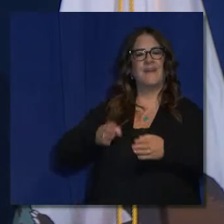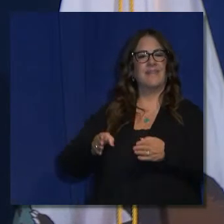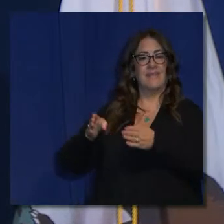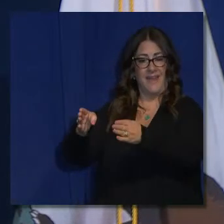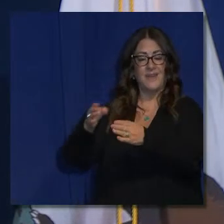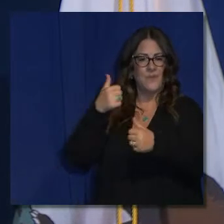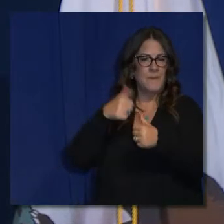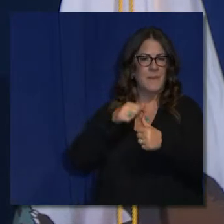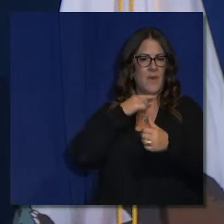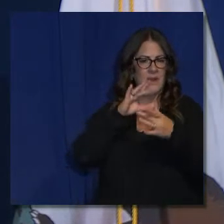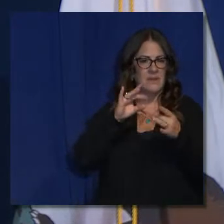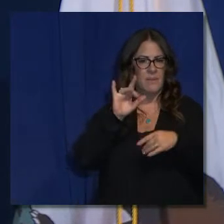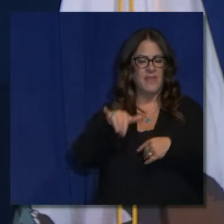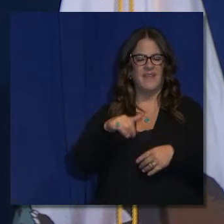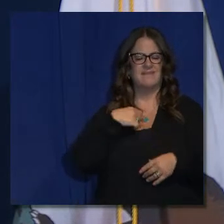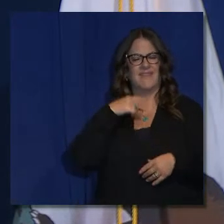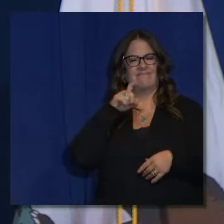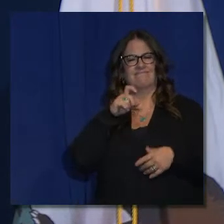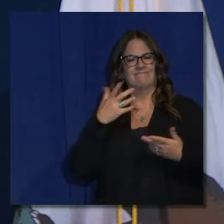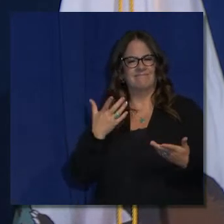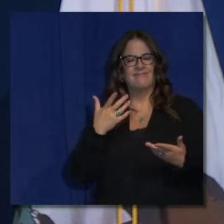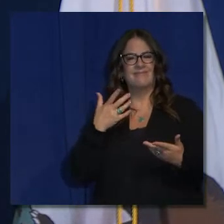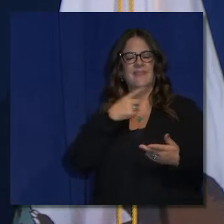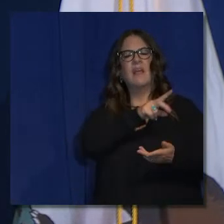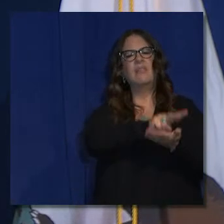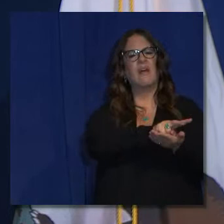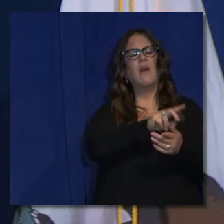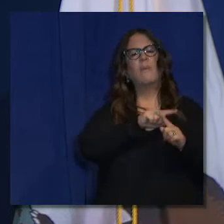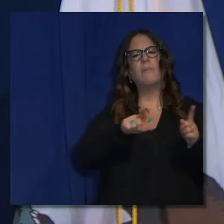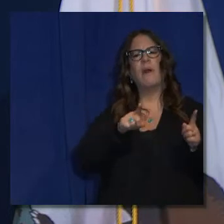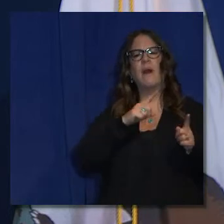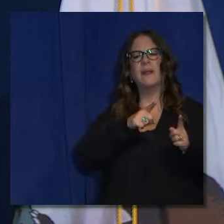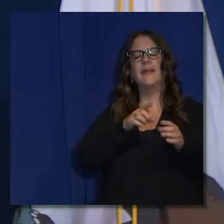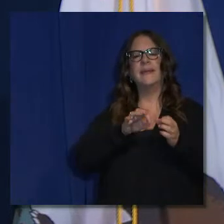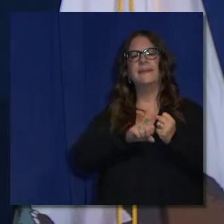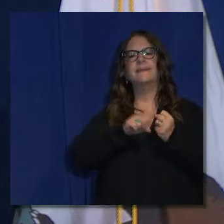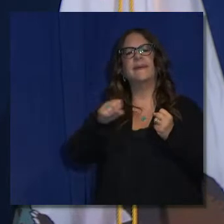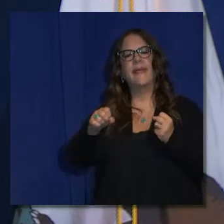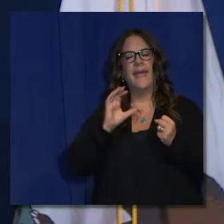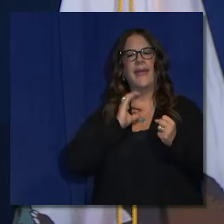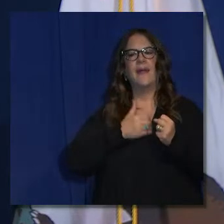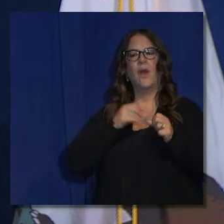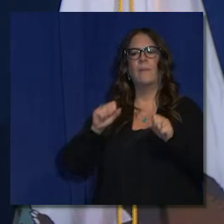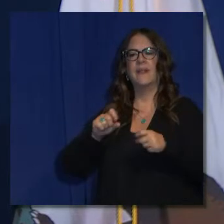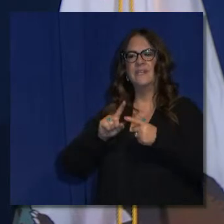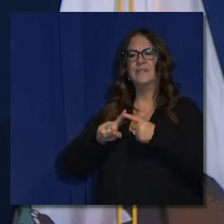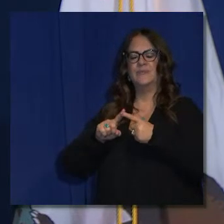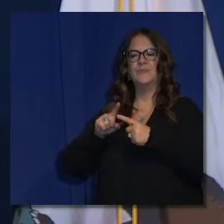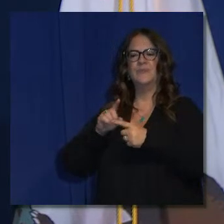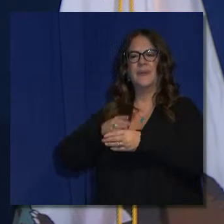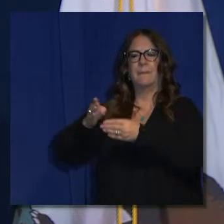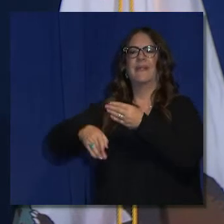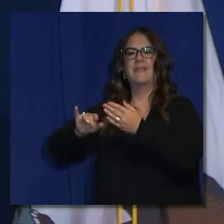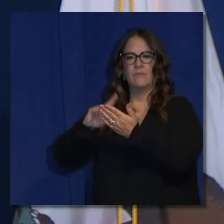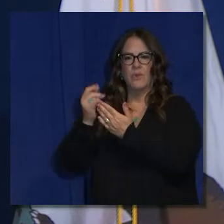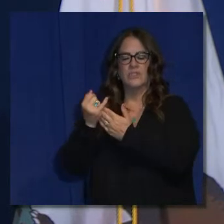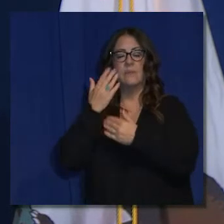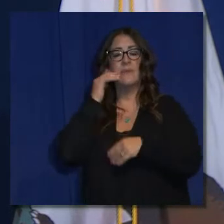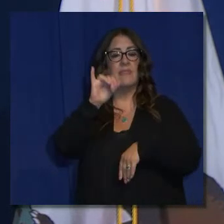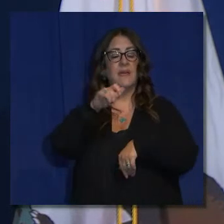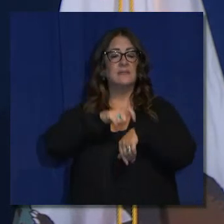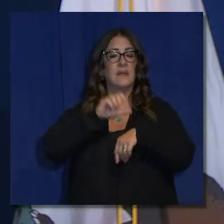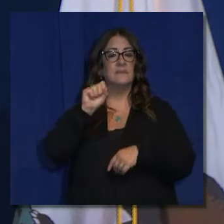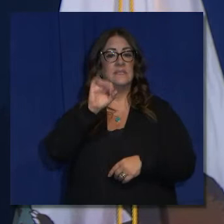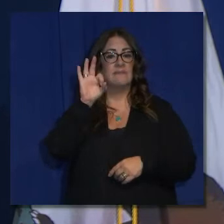which I found rather perverse. He ultimately lost, but he delayed the implementation. And I remember it very closely because San Francisco was